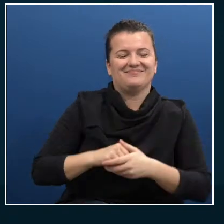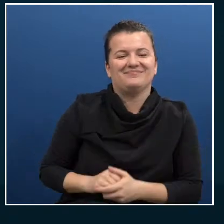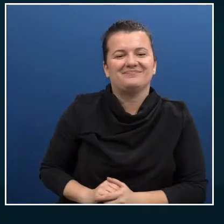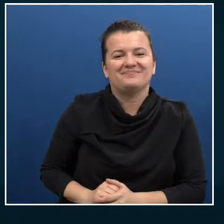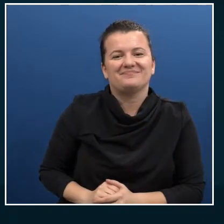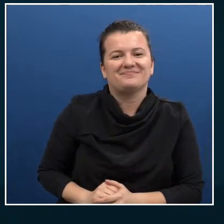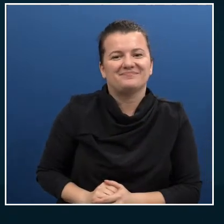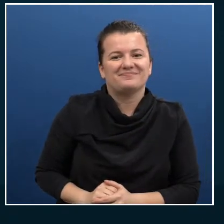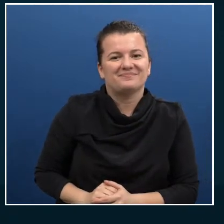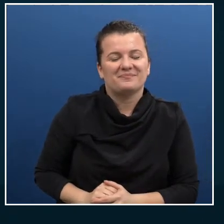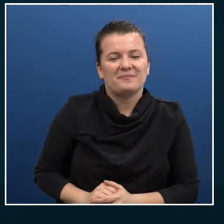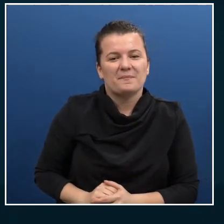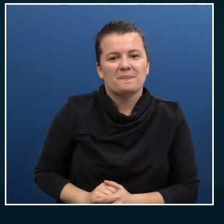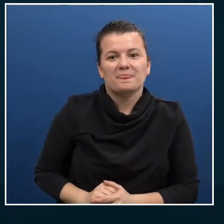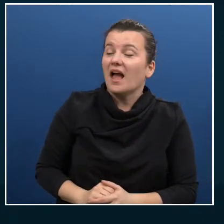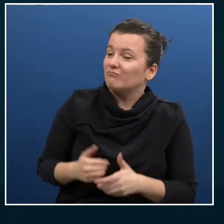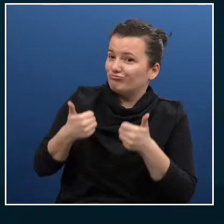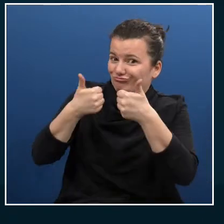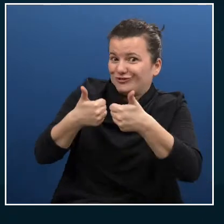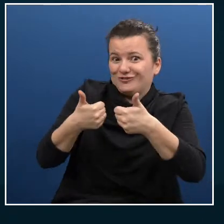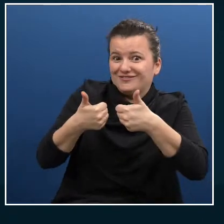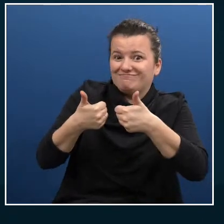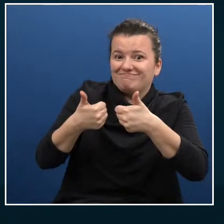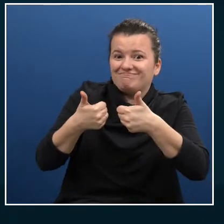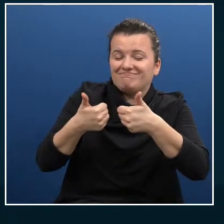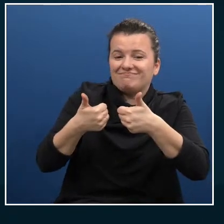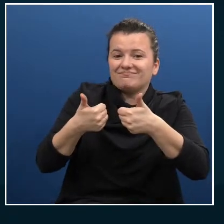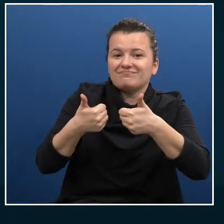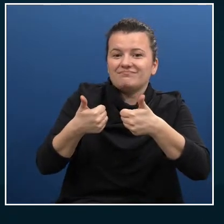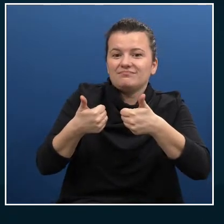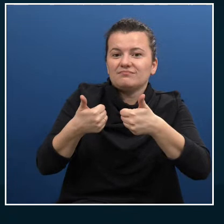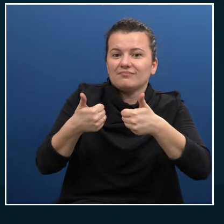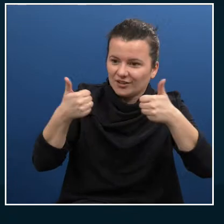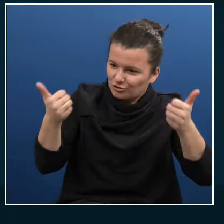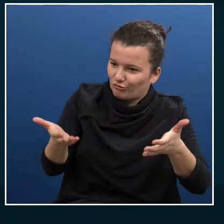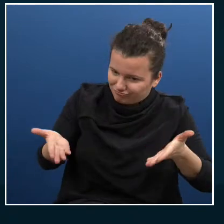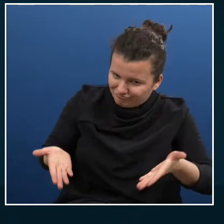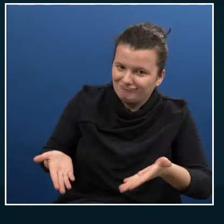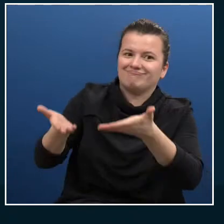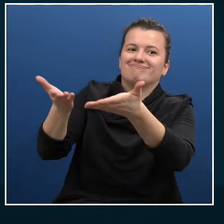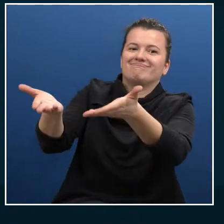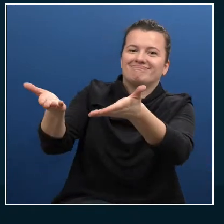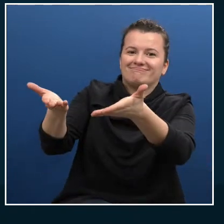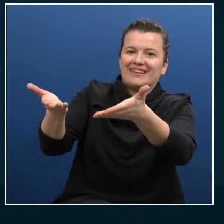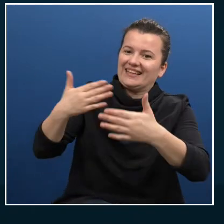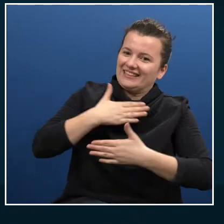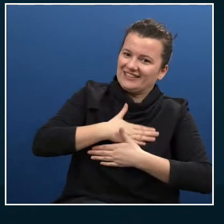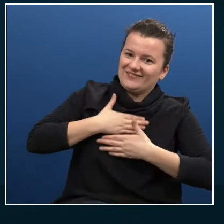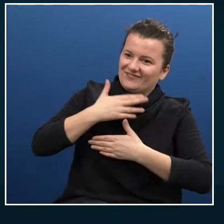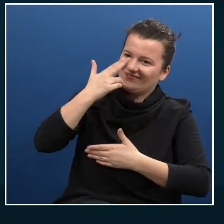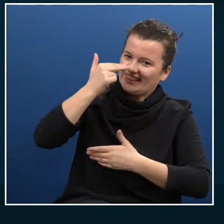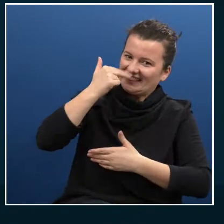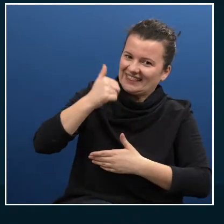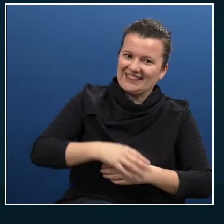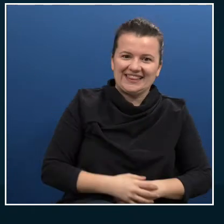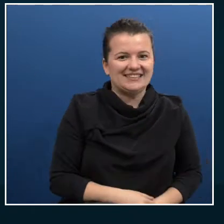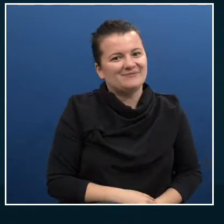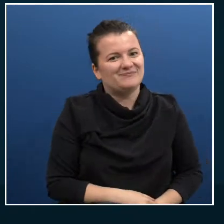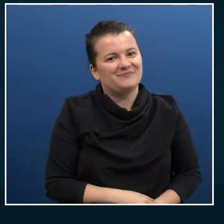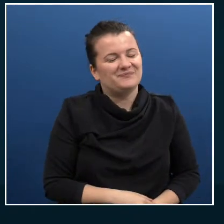Cool. Well, really nice. Well, yeah, I would say take it away and have fun. Yeah, let me